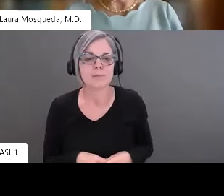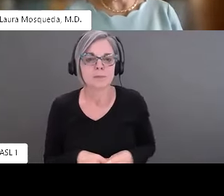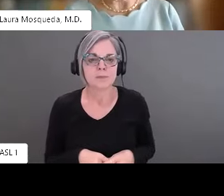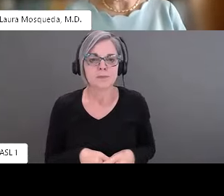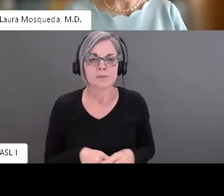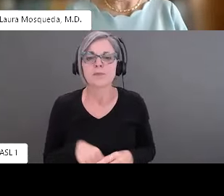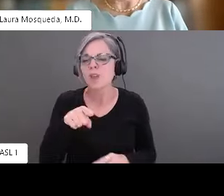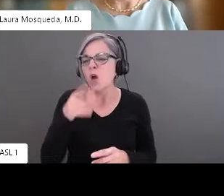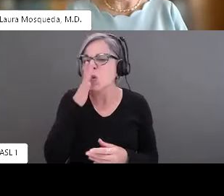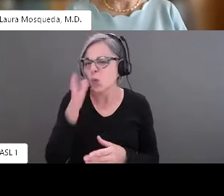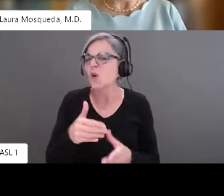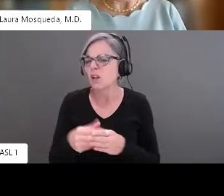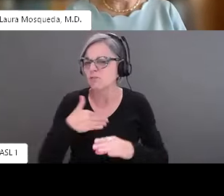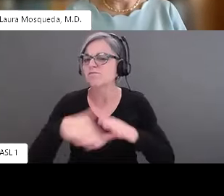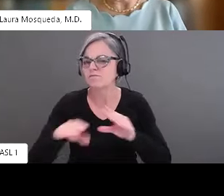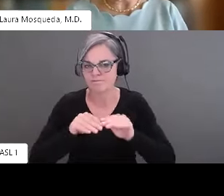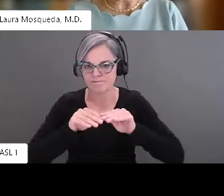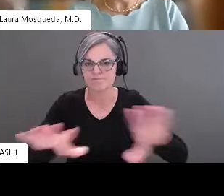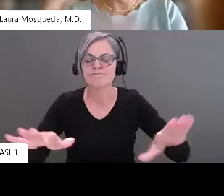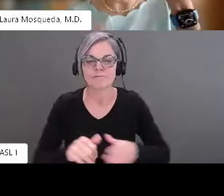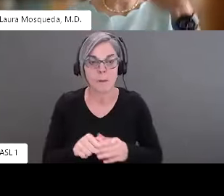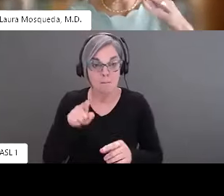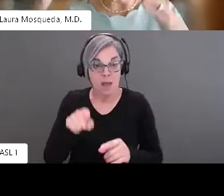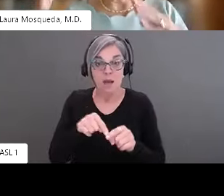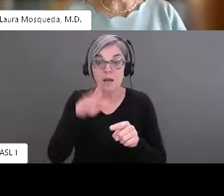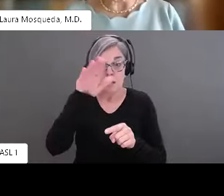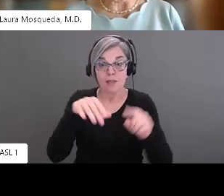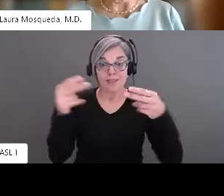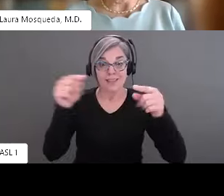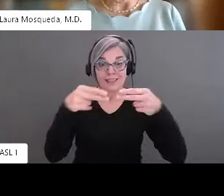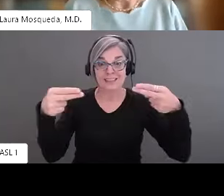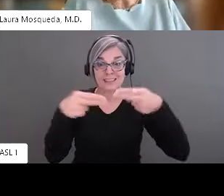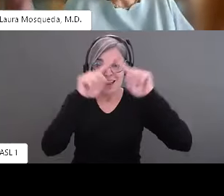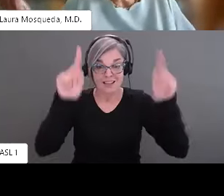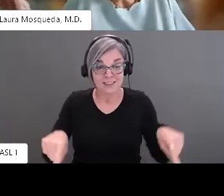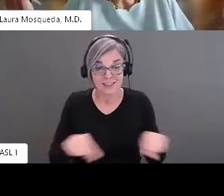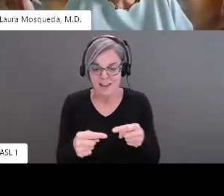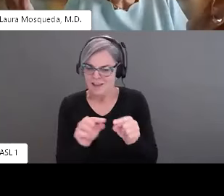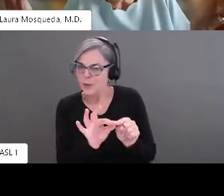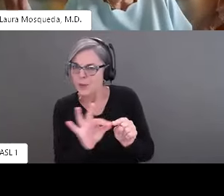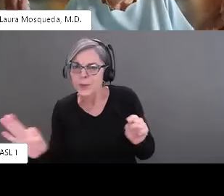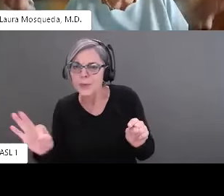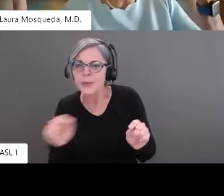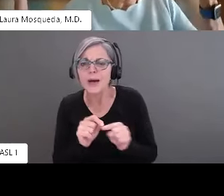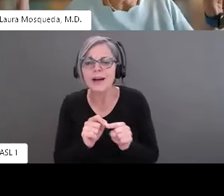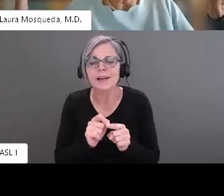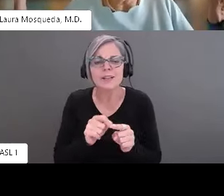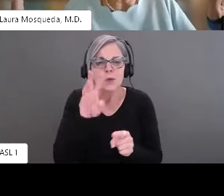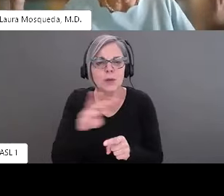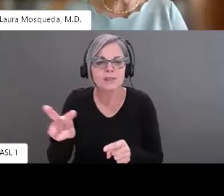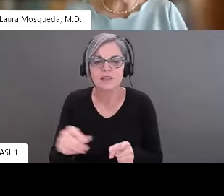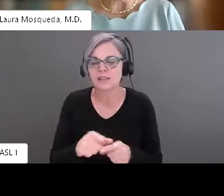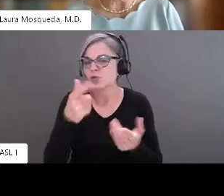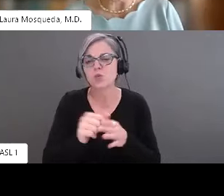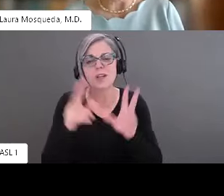is the website at the bottom of this slide where you can just go and download the document. And it's a body diagram. Lots of us have